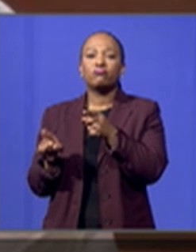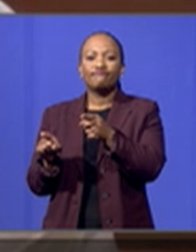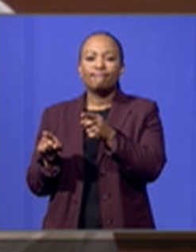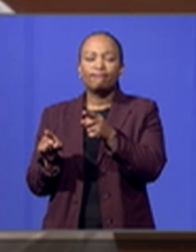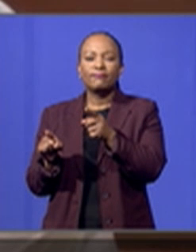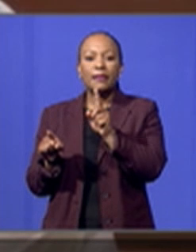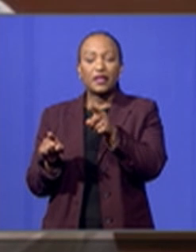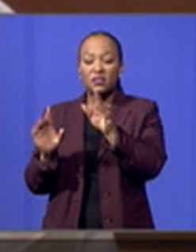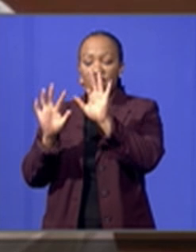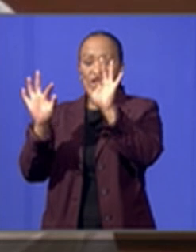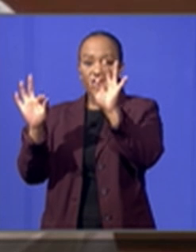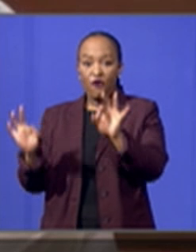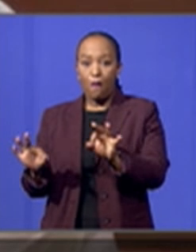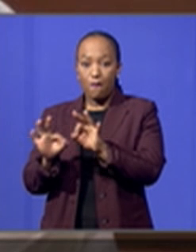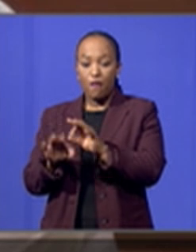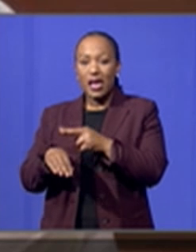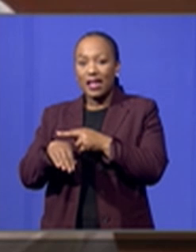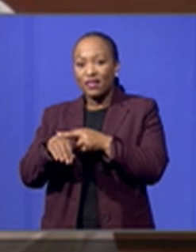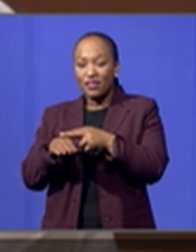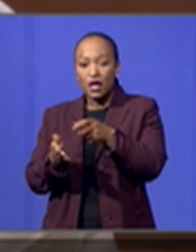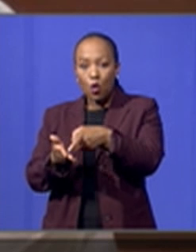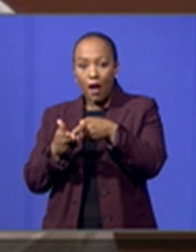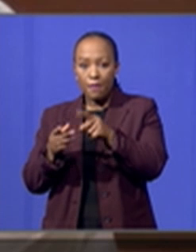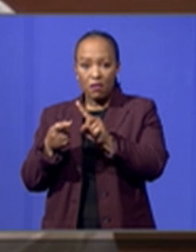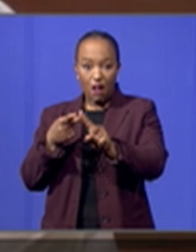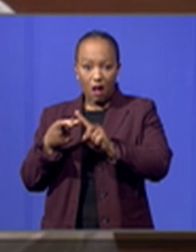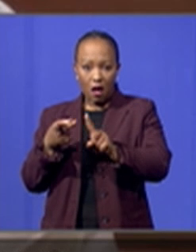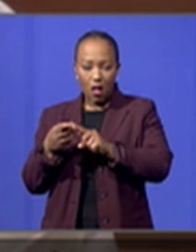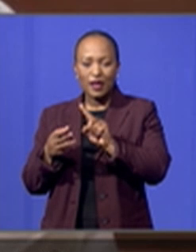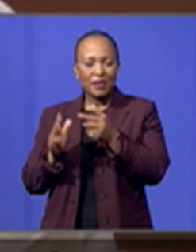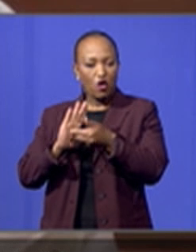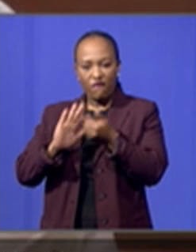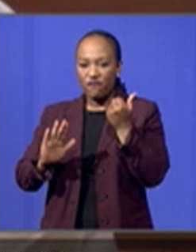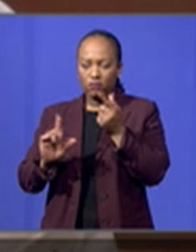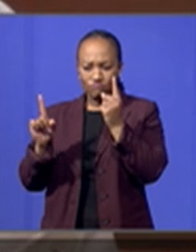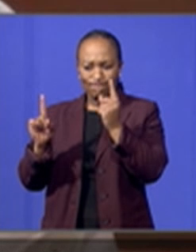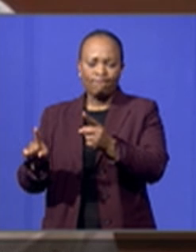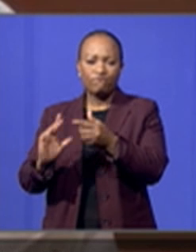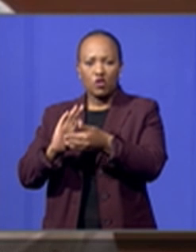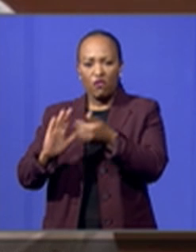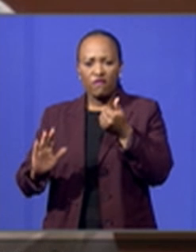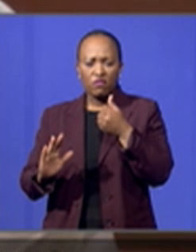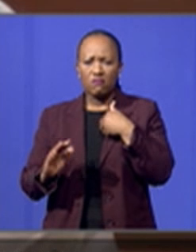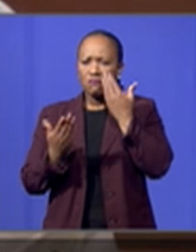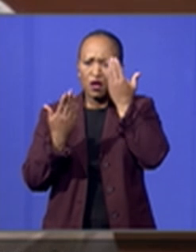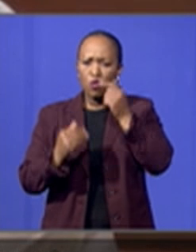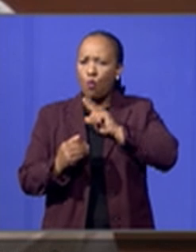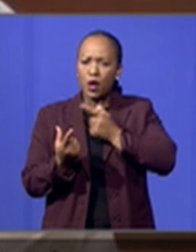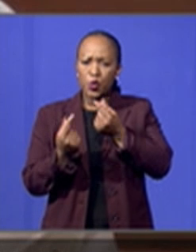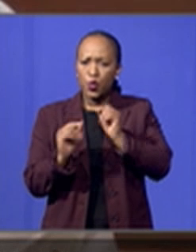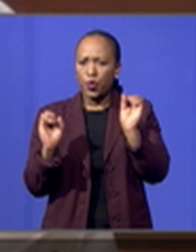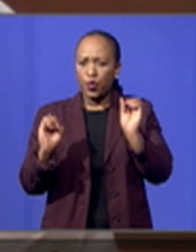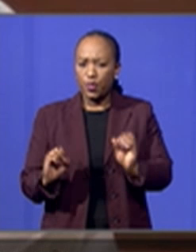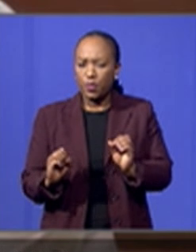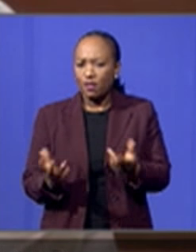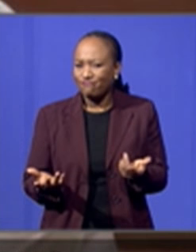to remove discriminatory requirements on their application forms. I don't know why that has not been done,